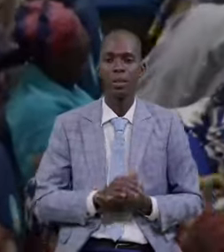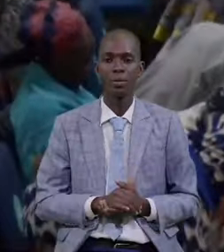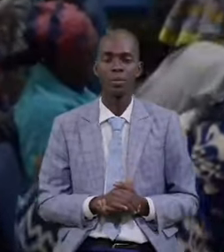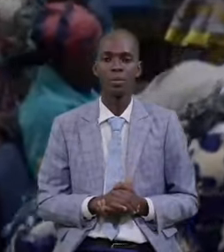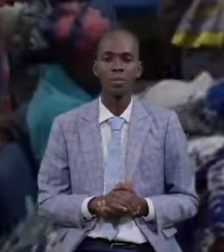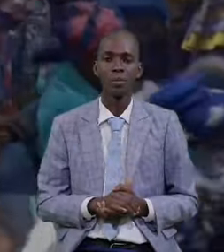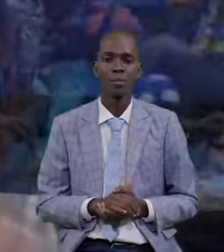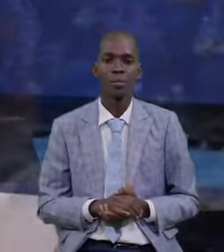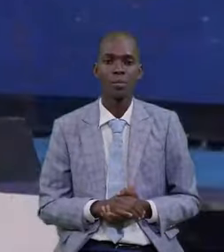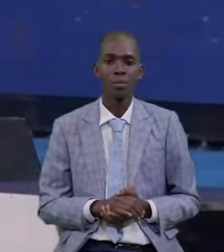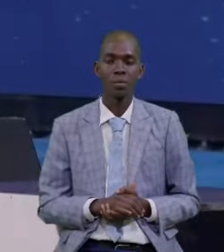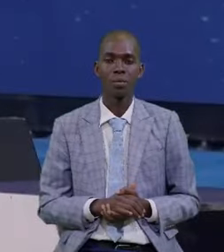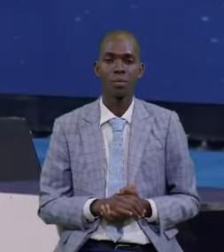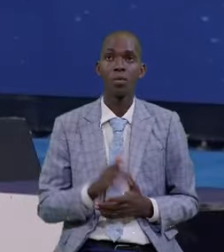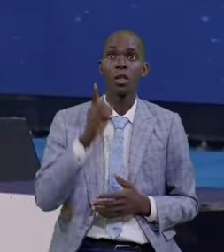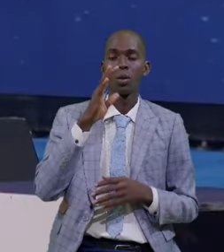God bless you. You can sit down.